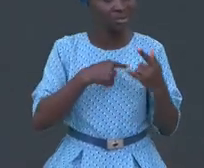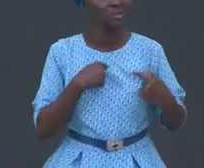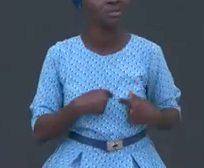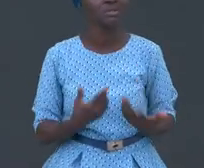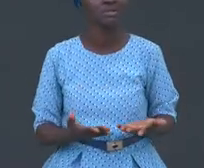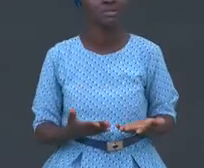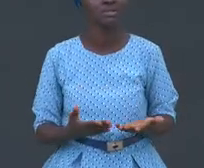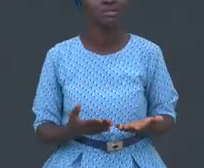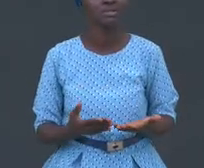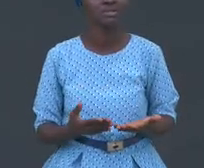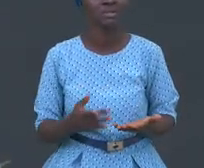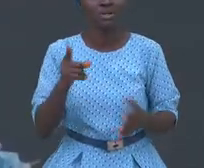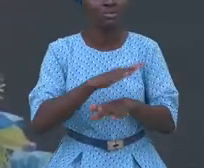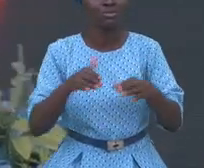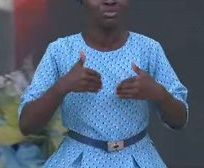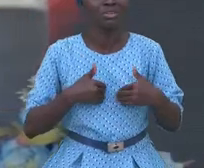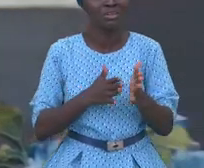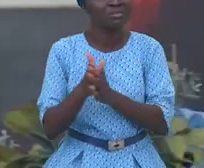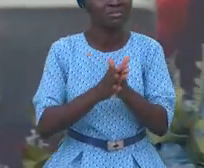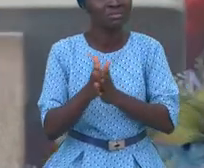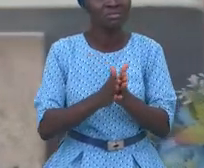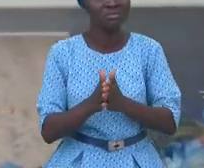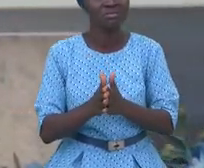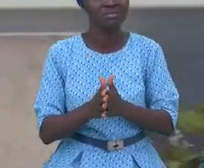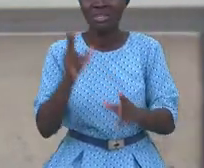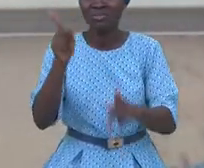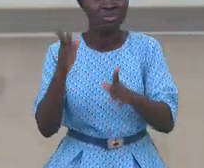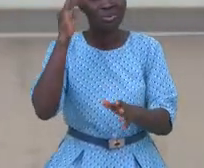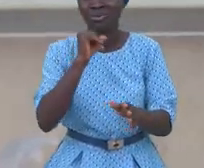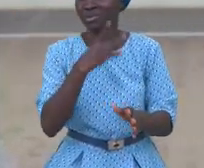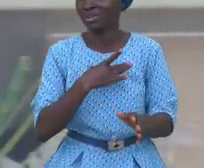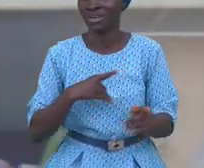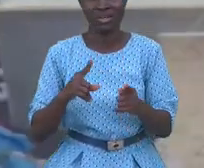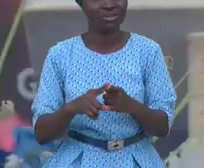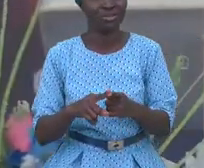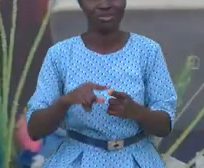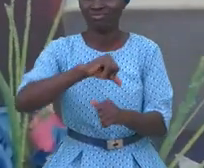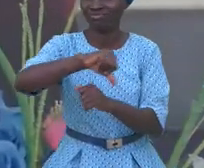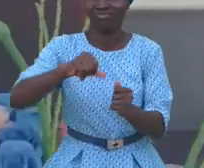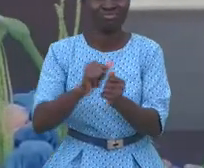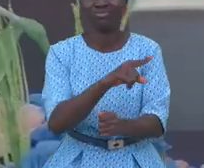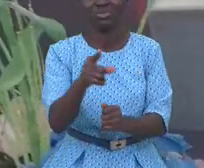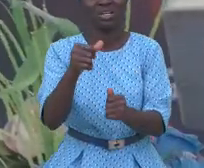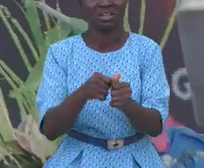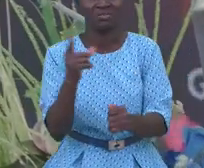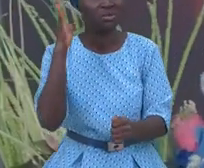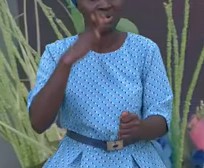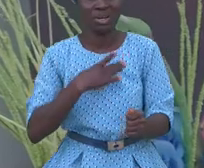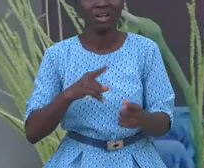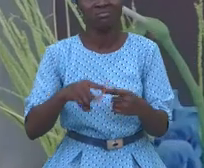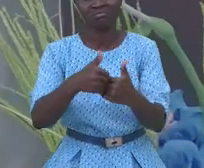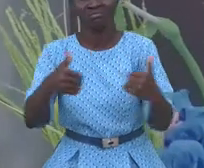passive. You know, people will not reckon with you. Everybody is running. You are there, hand